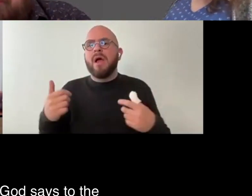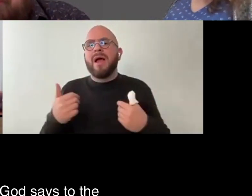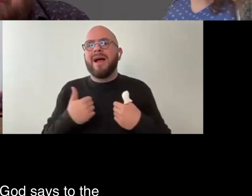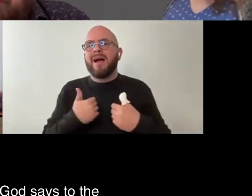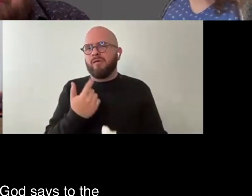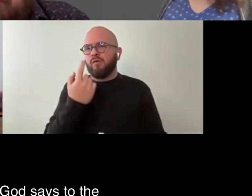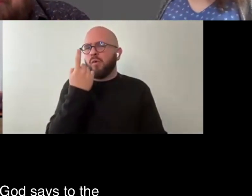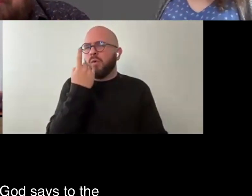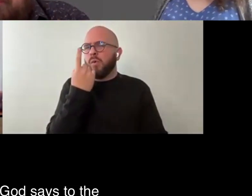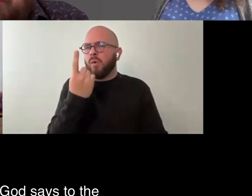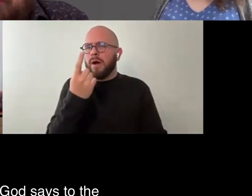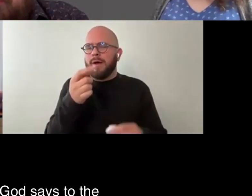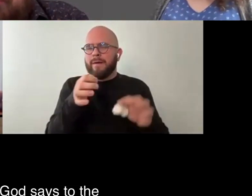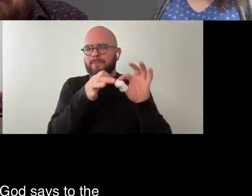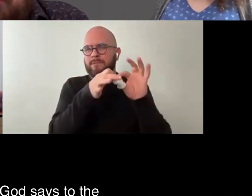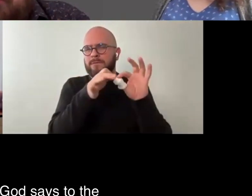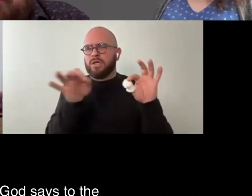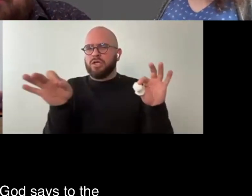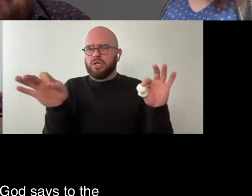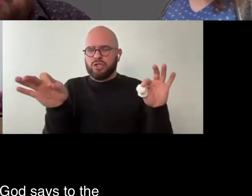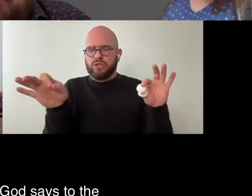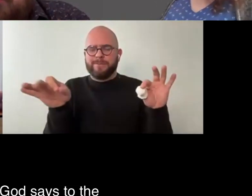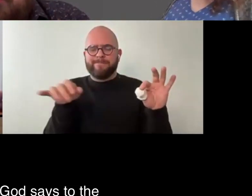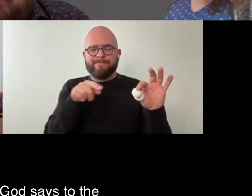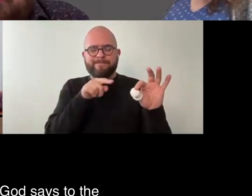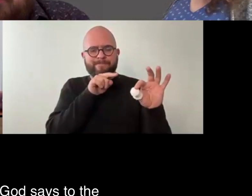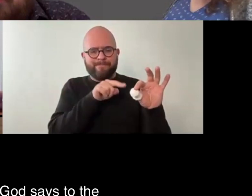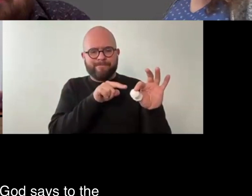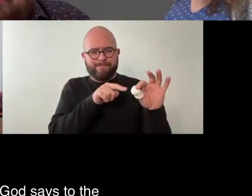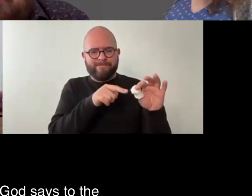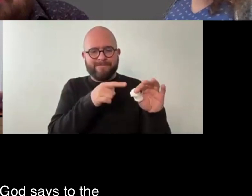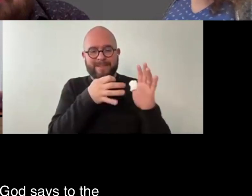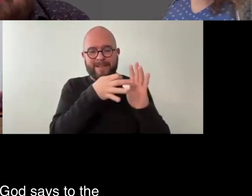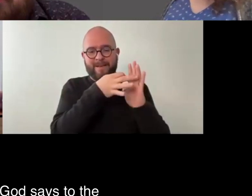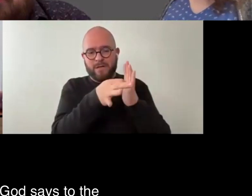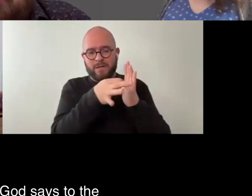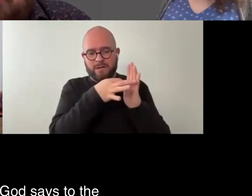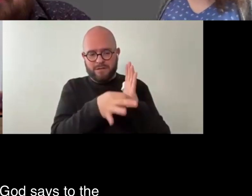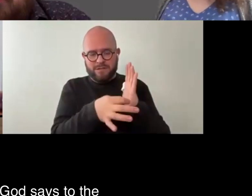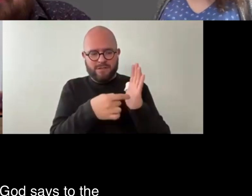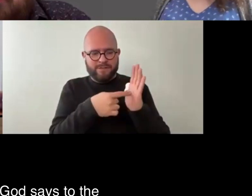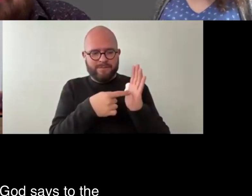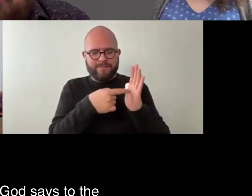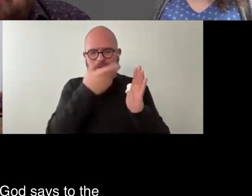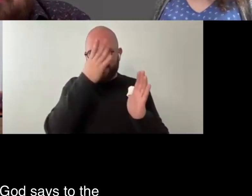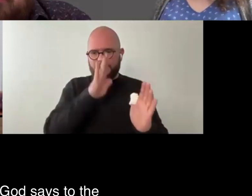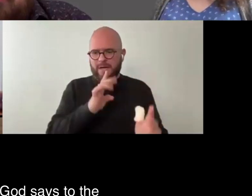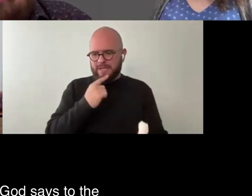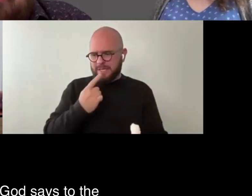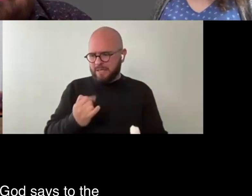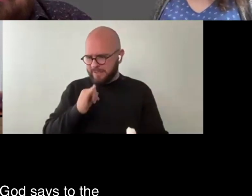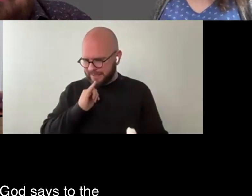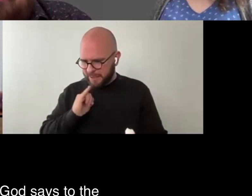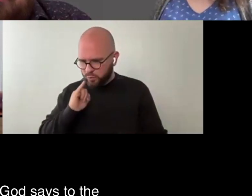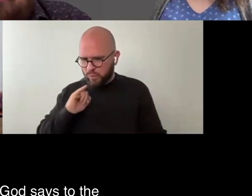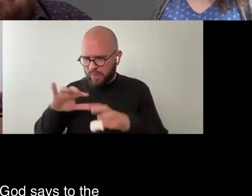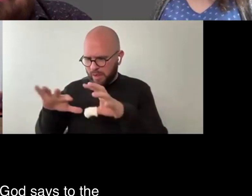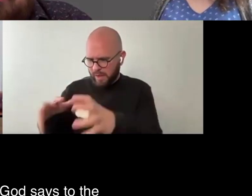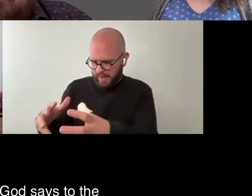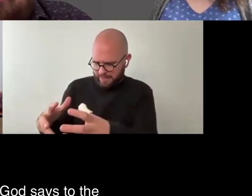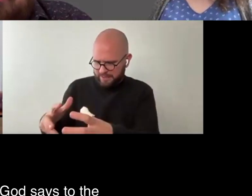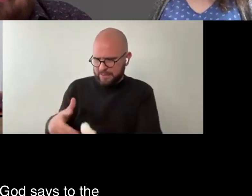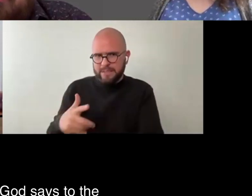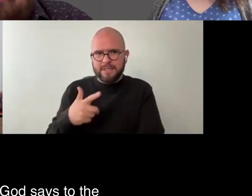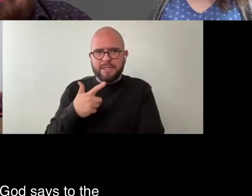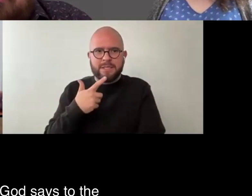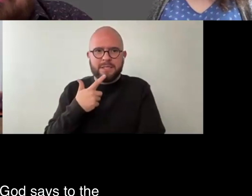There's a verse where God says to the Israelites, on the